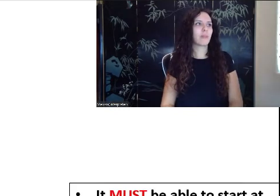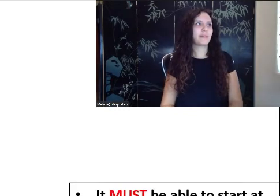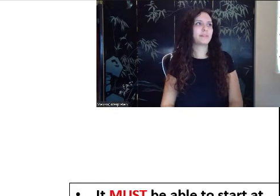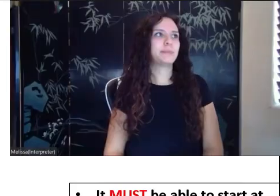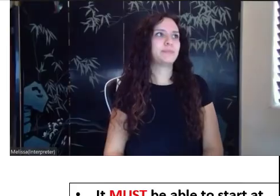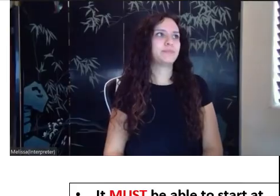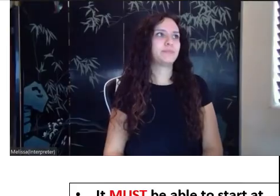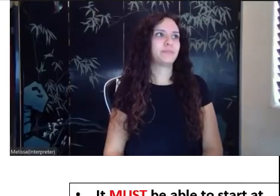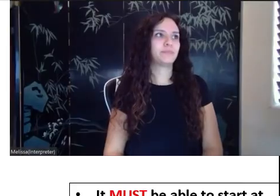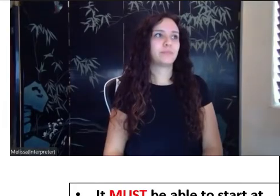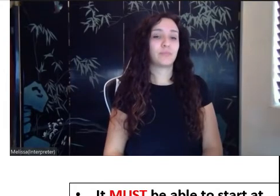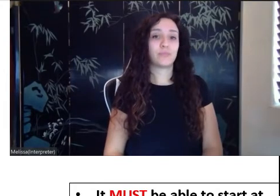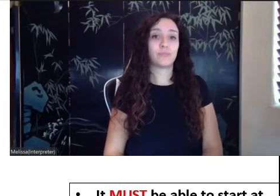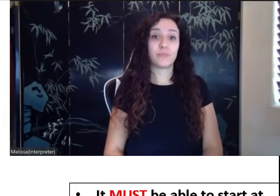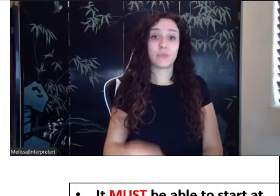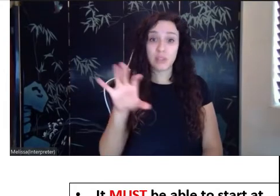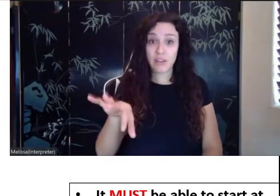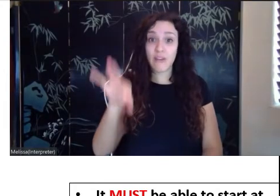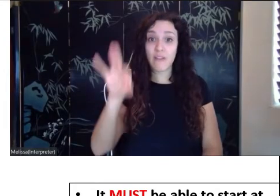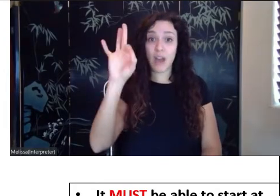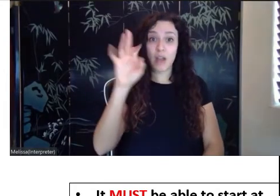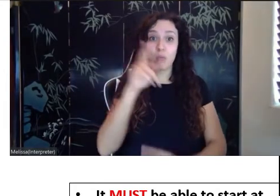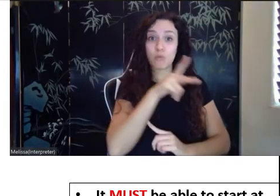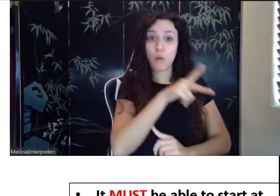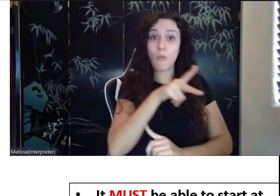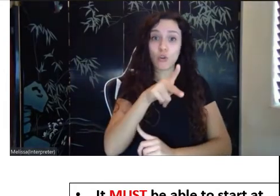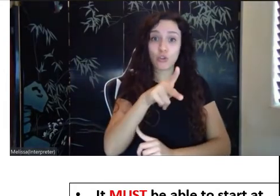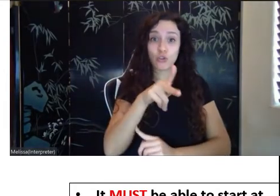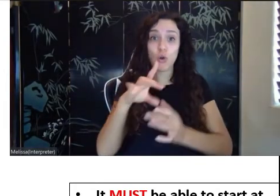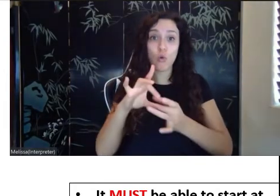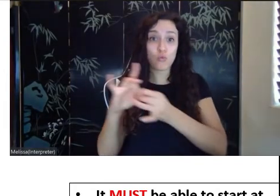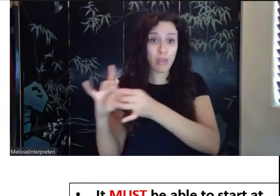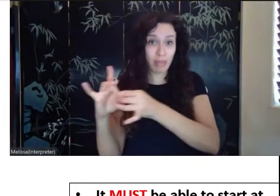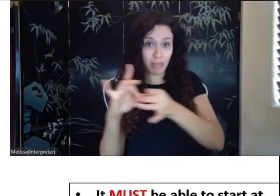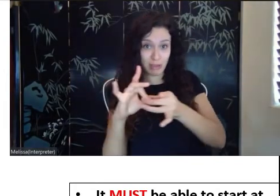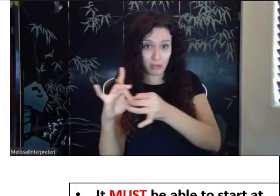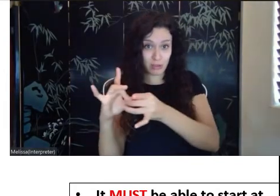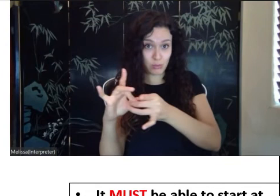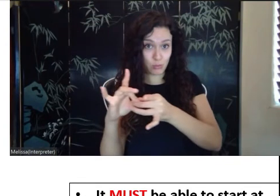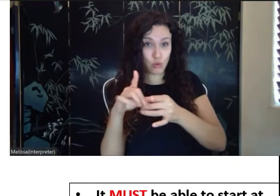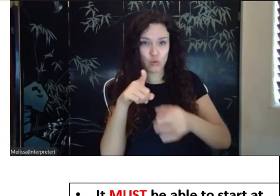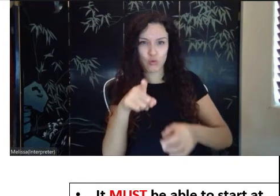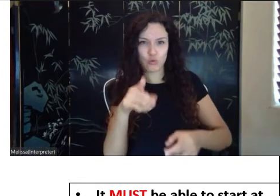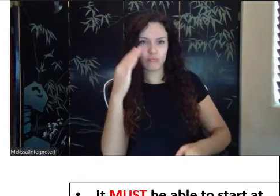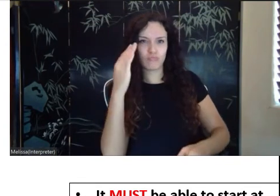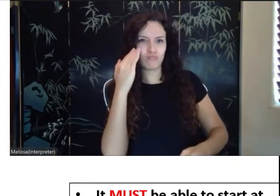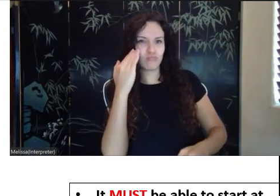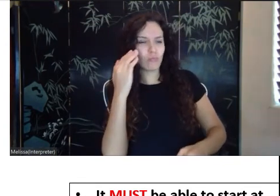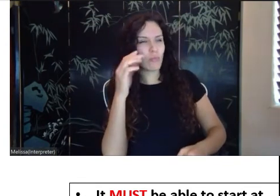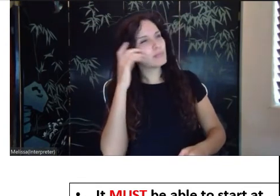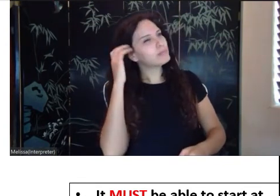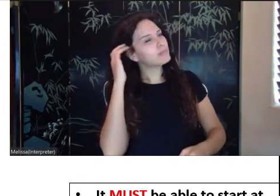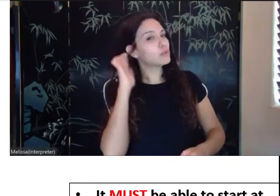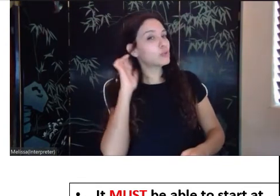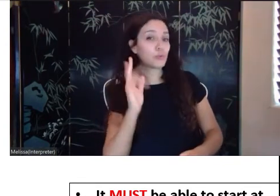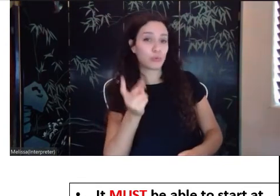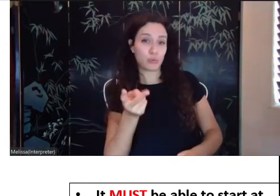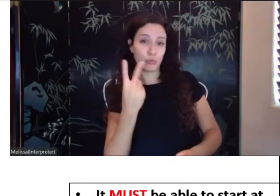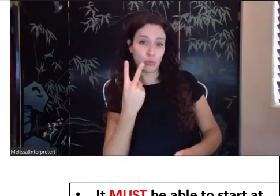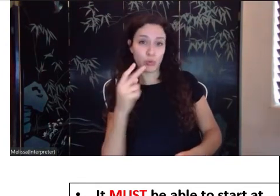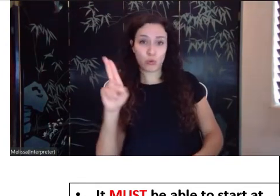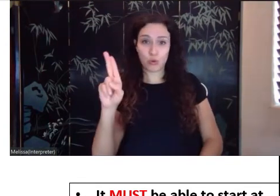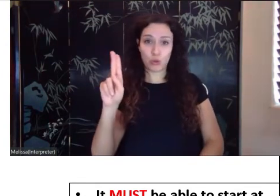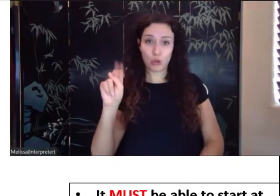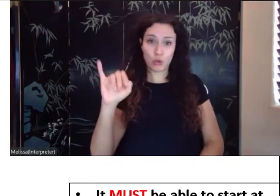first. So to identify proportional relationships, okay, you can tell if two quantities,